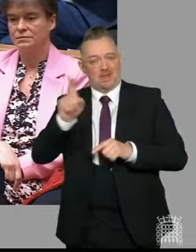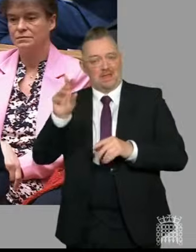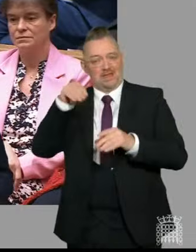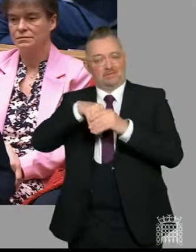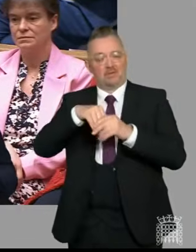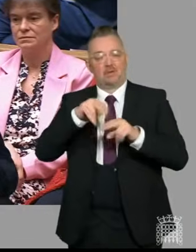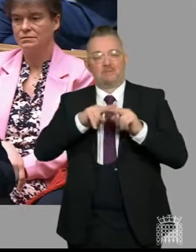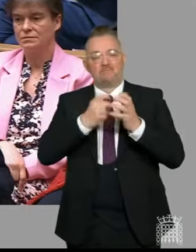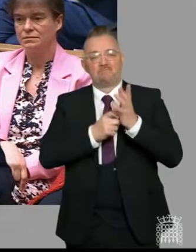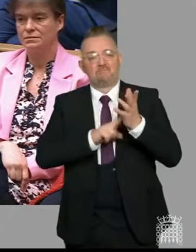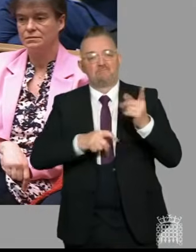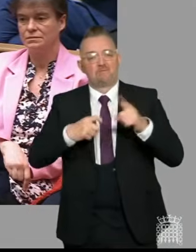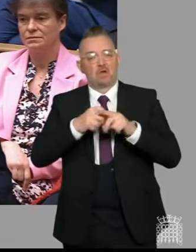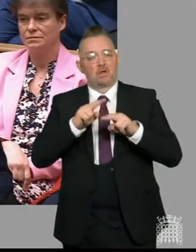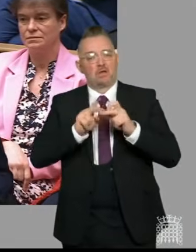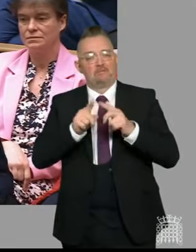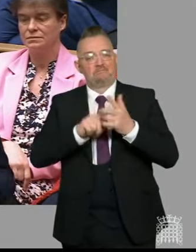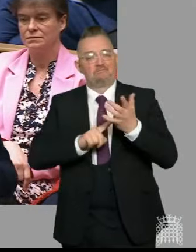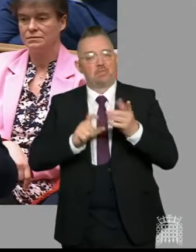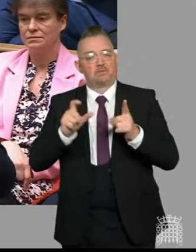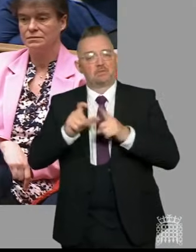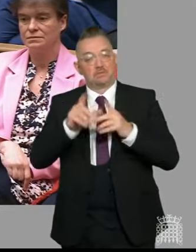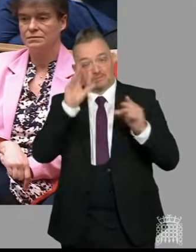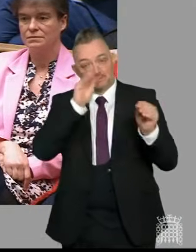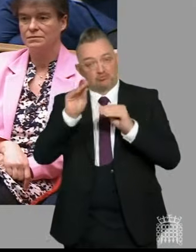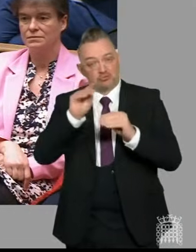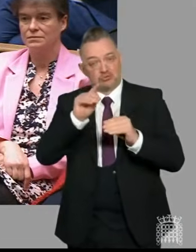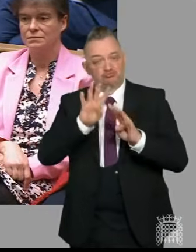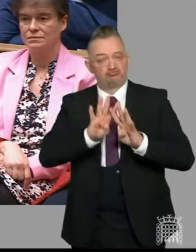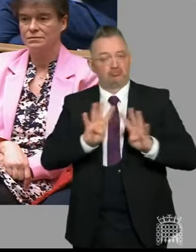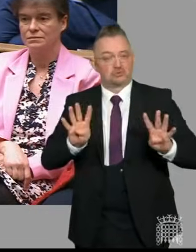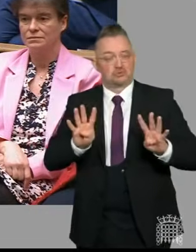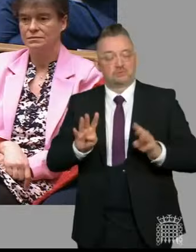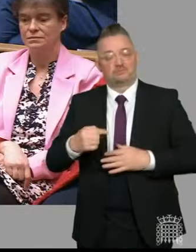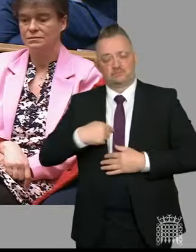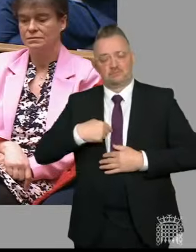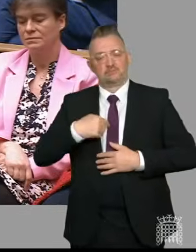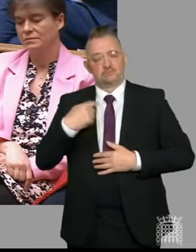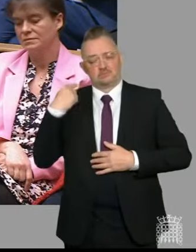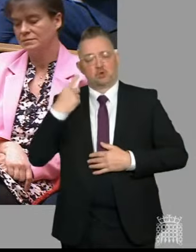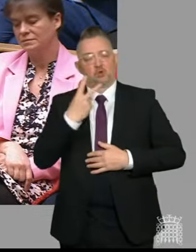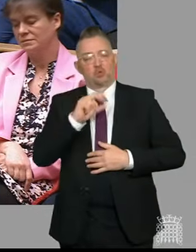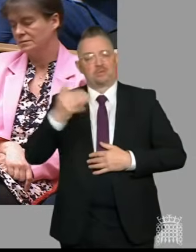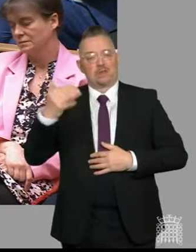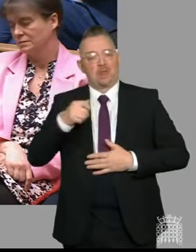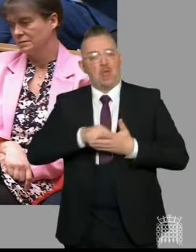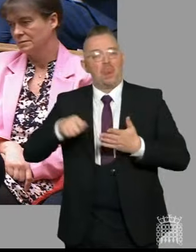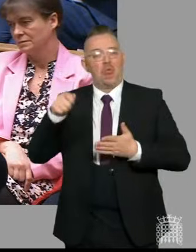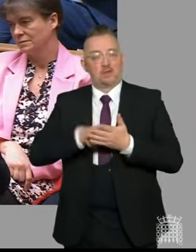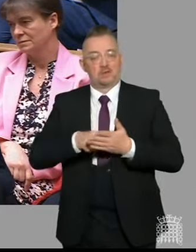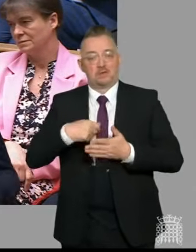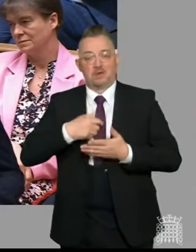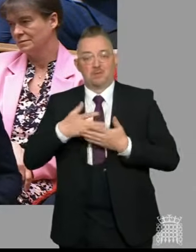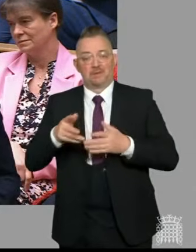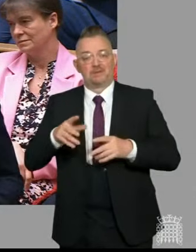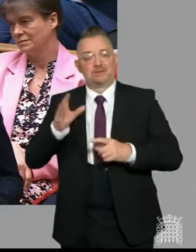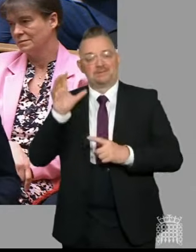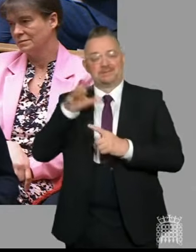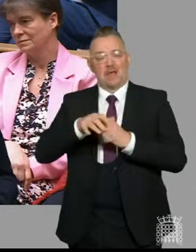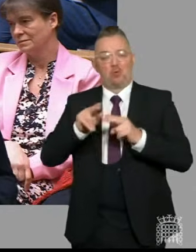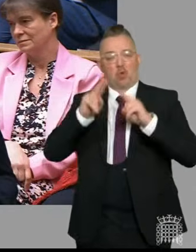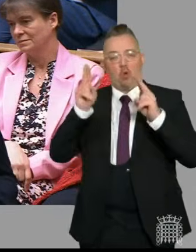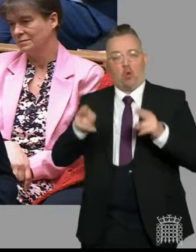Mr. Speaker, since being elected in 2019, I've helped reopen Tunstall Town Hall with a new library and family hub, secured funding for